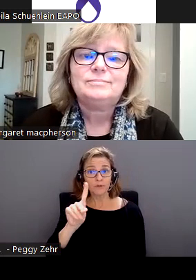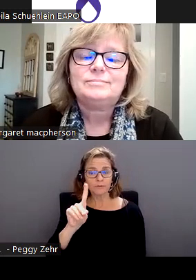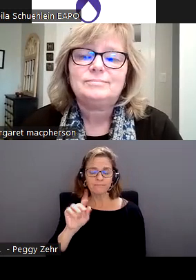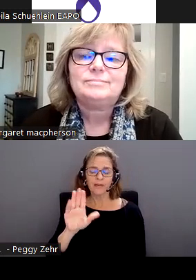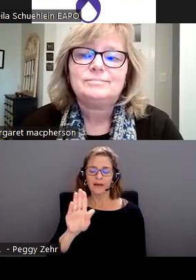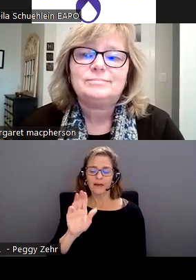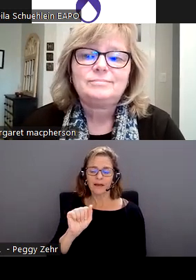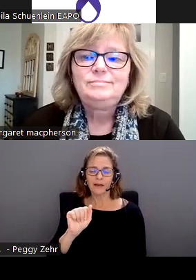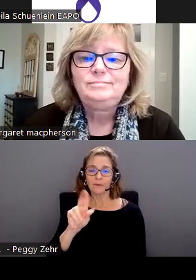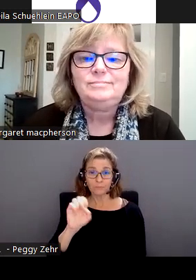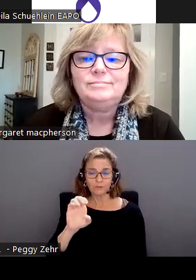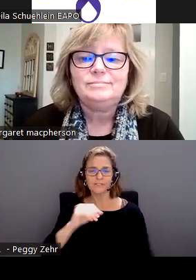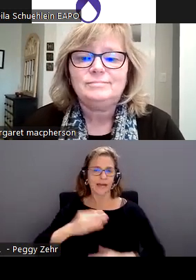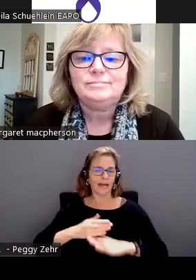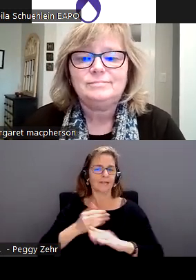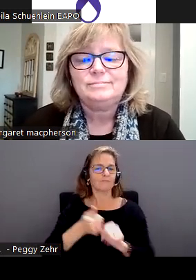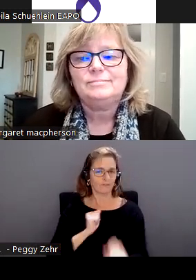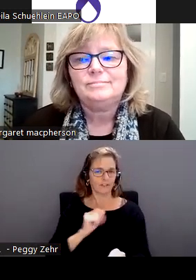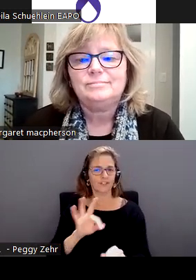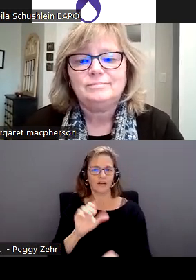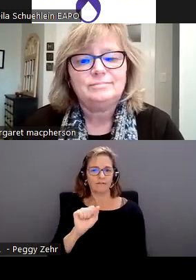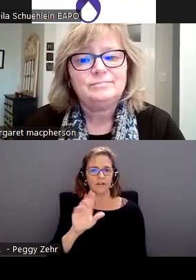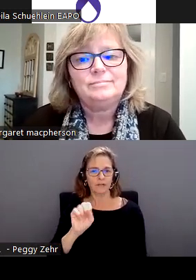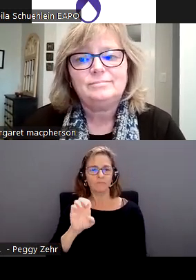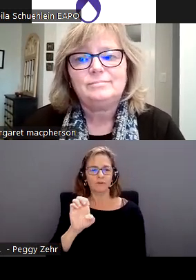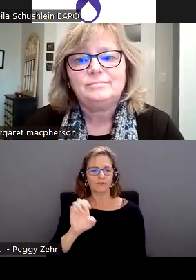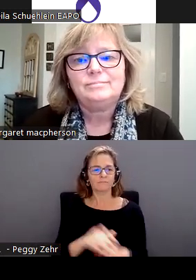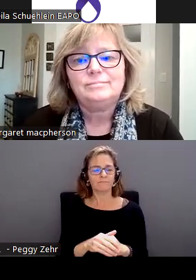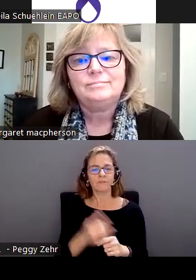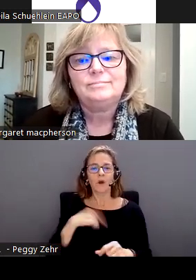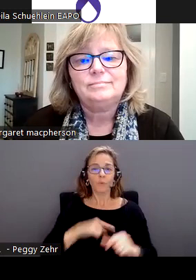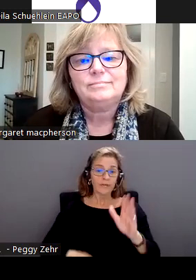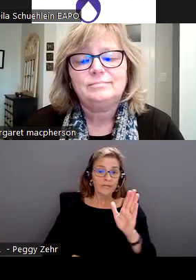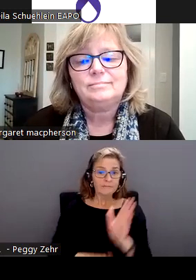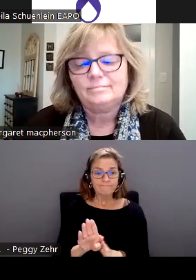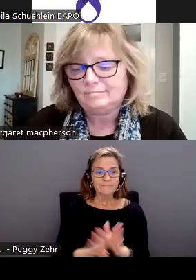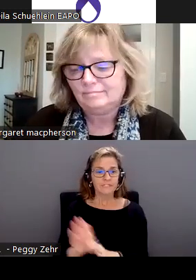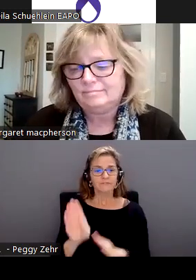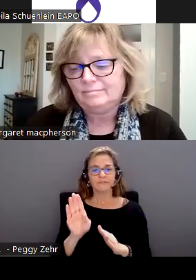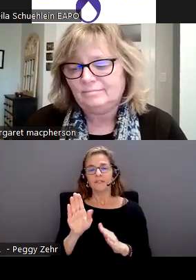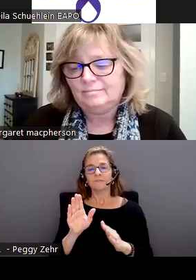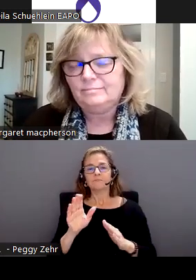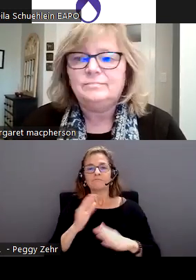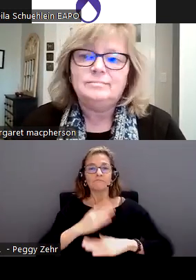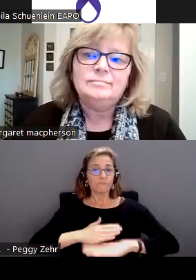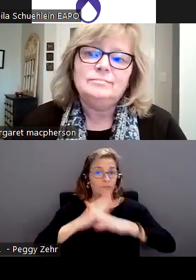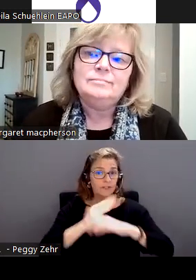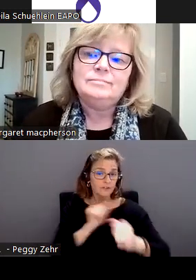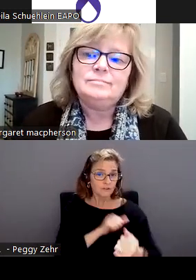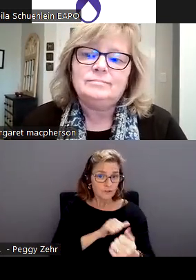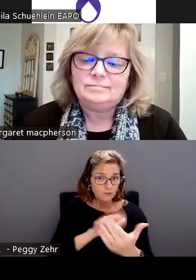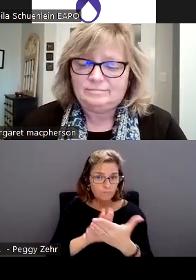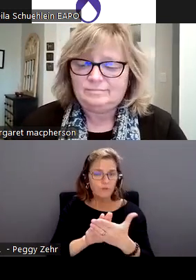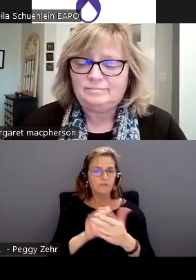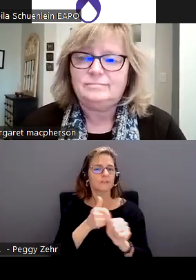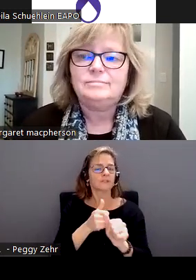support, capacity for a coordinated pan-Canadian approach to the prevention of elder abuse and neglect. And the work we do is